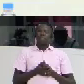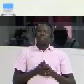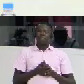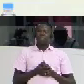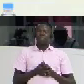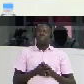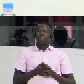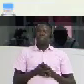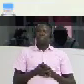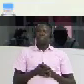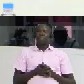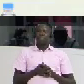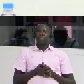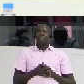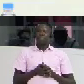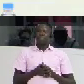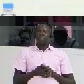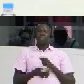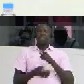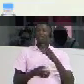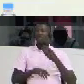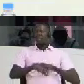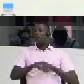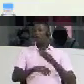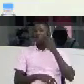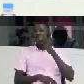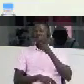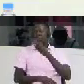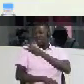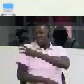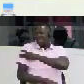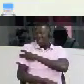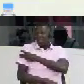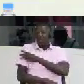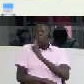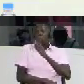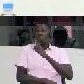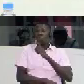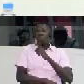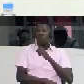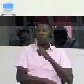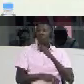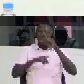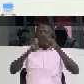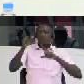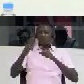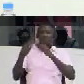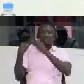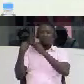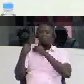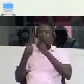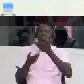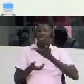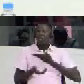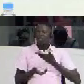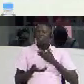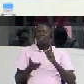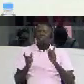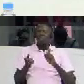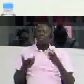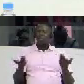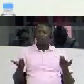And when you were sergeant, what position did you hold? bi nga nekkee sergeant boobu ci